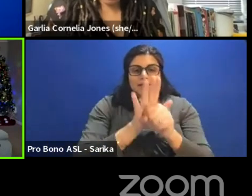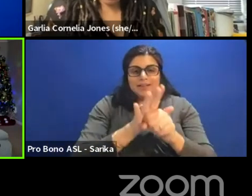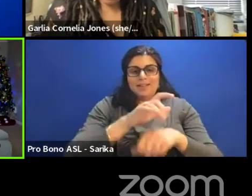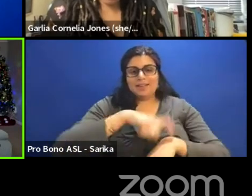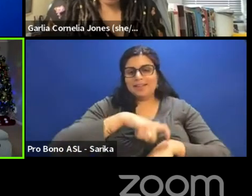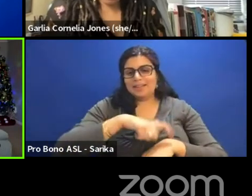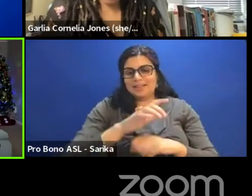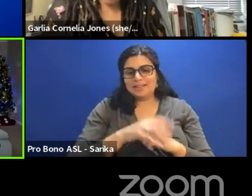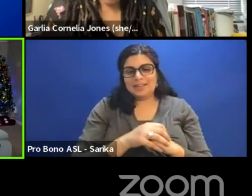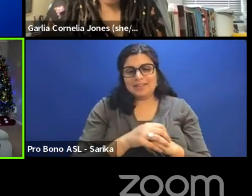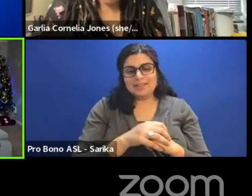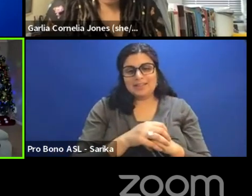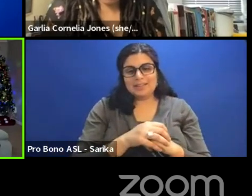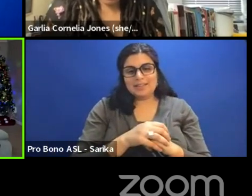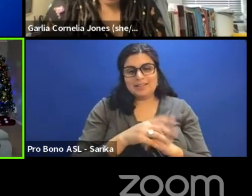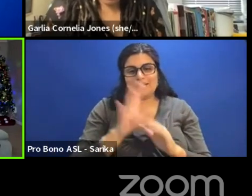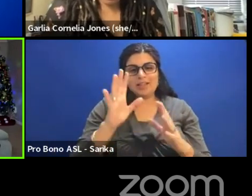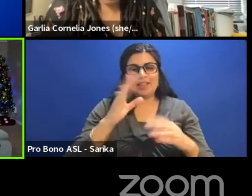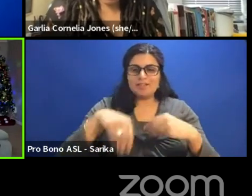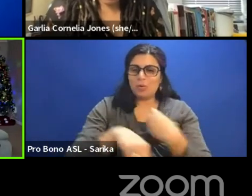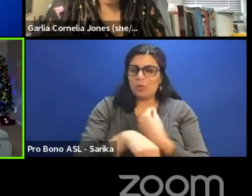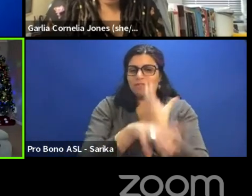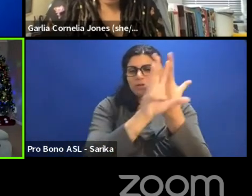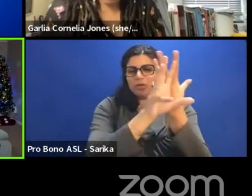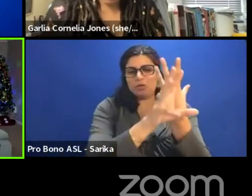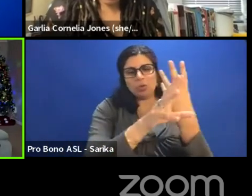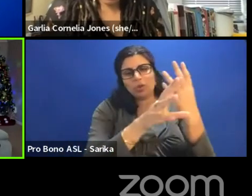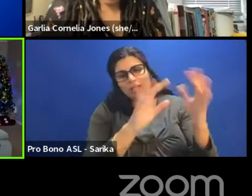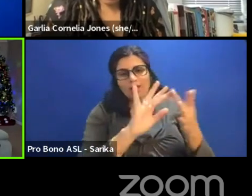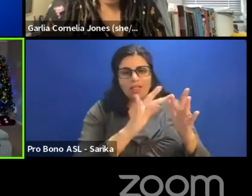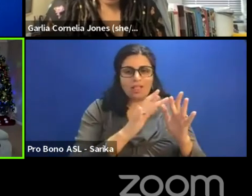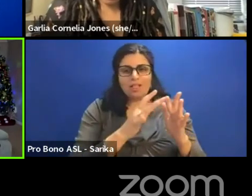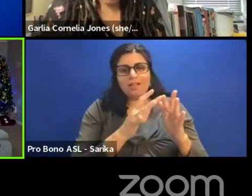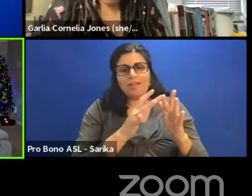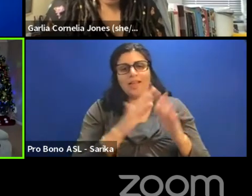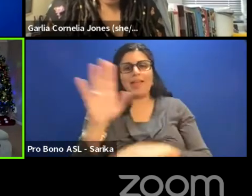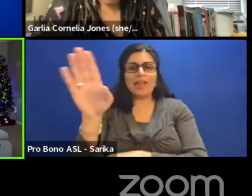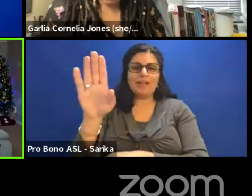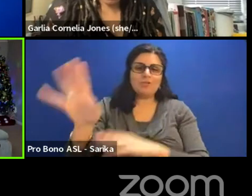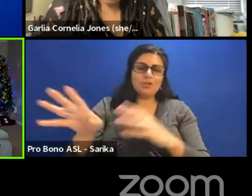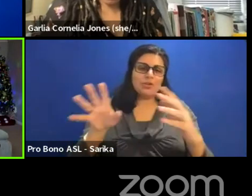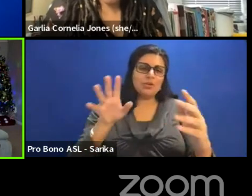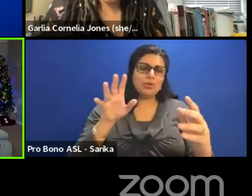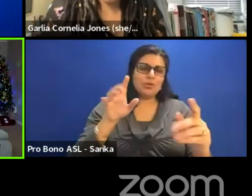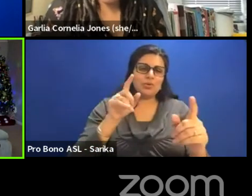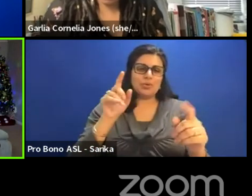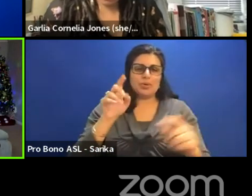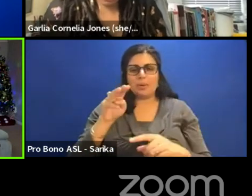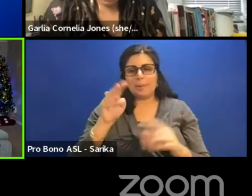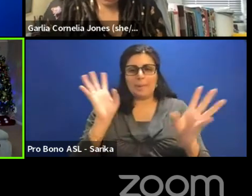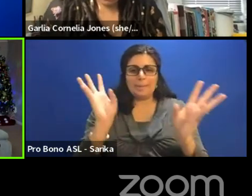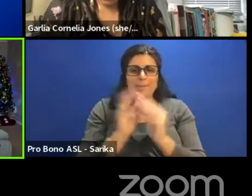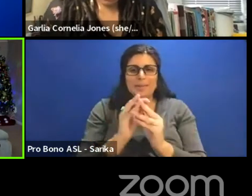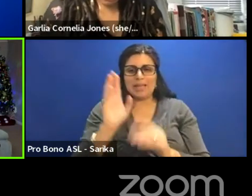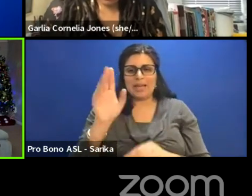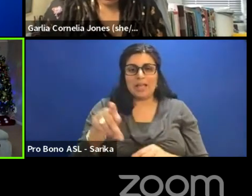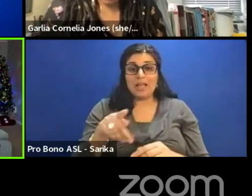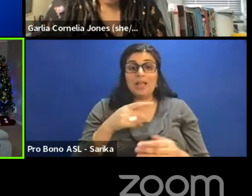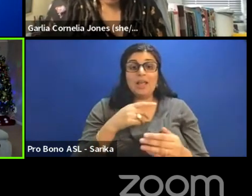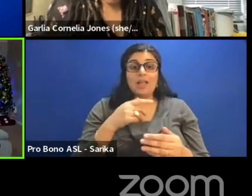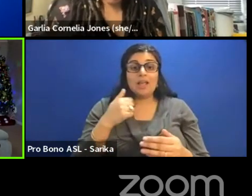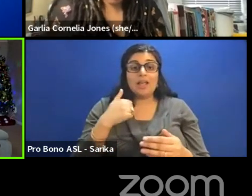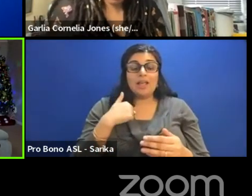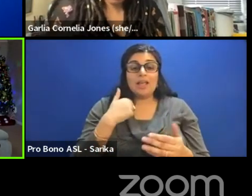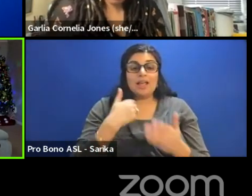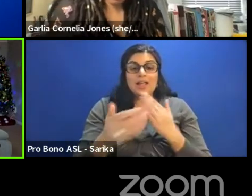doing the kind of like virtual like afternoon meetups and hearing, even though I knew Timanya before then and knew of